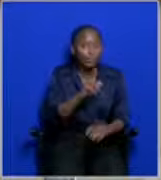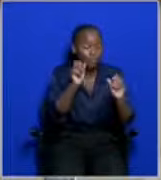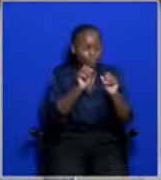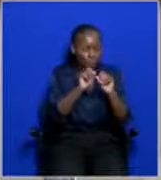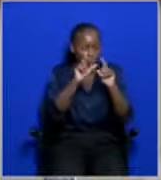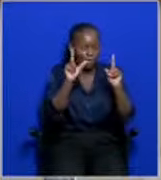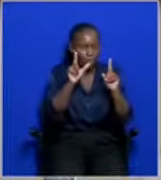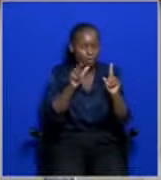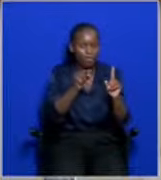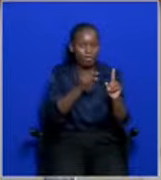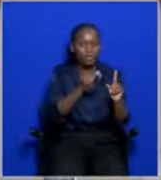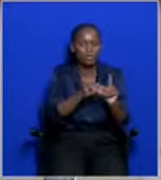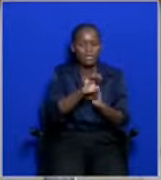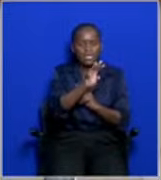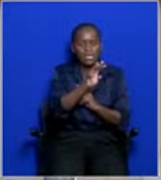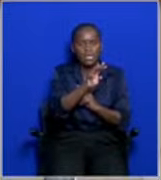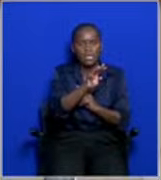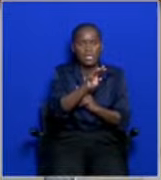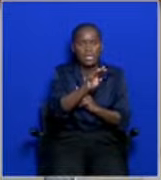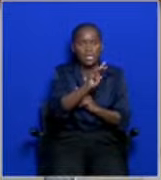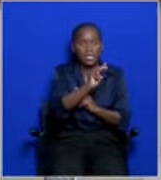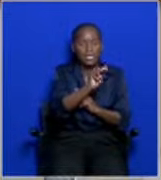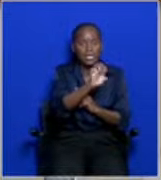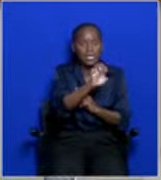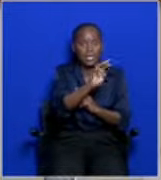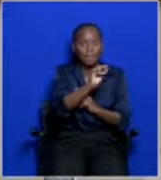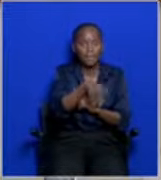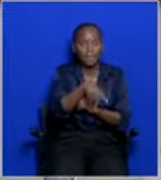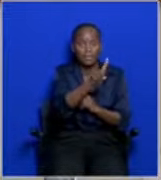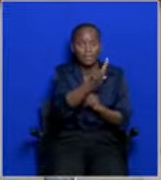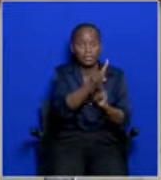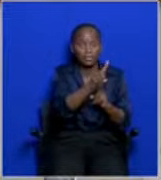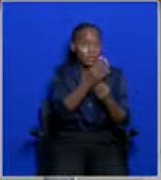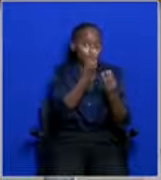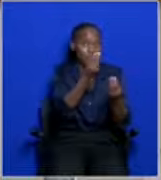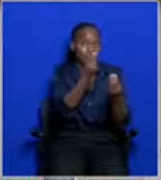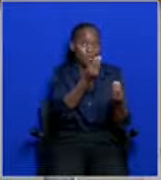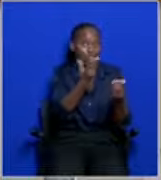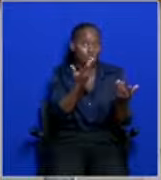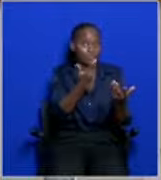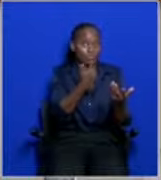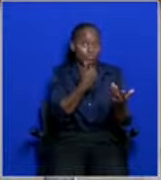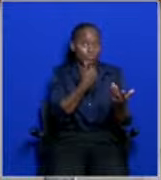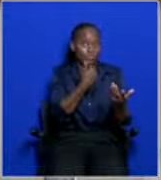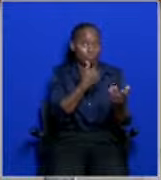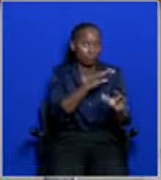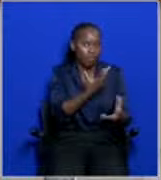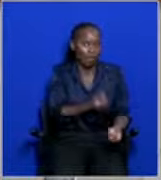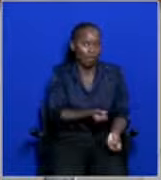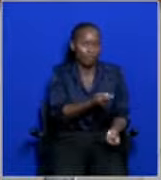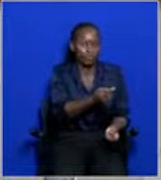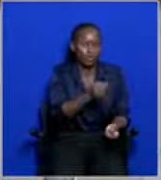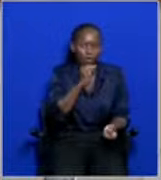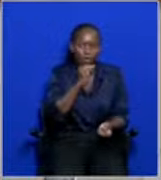therefore are not in a position to take steps against their members? Are you aware of such a complaint to IPID?